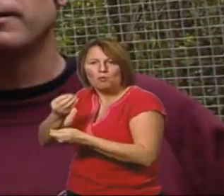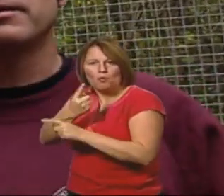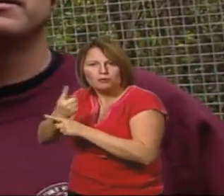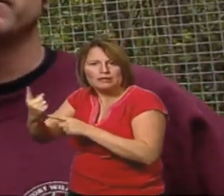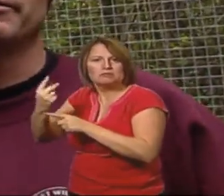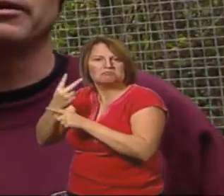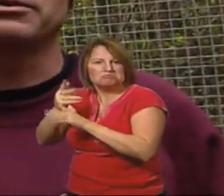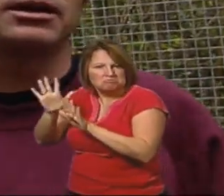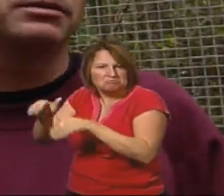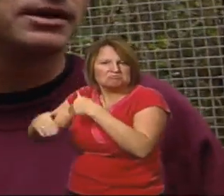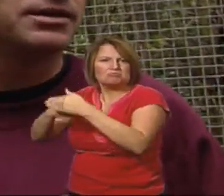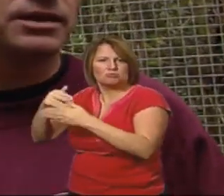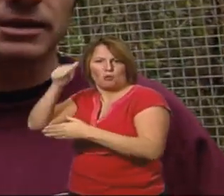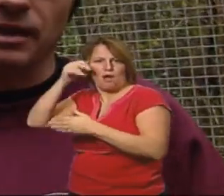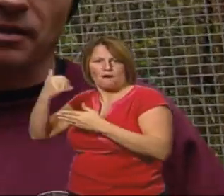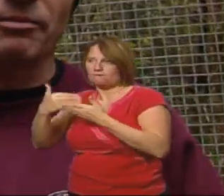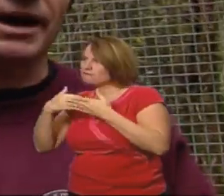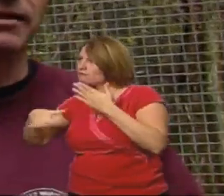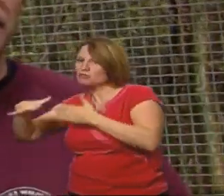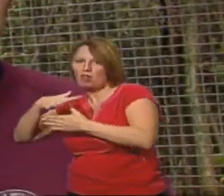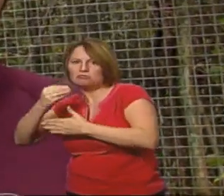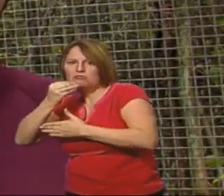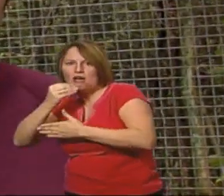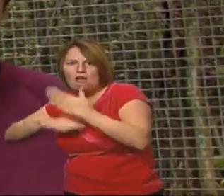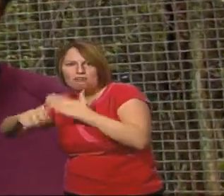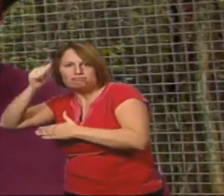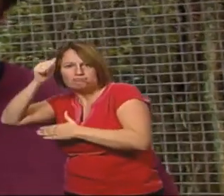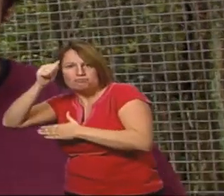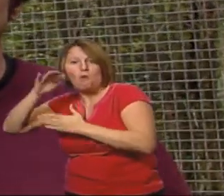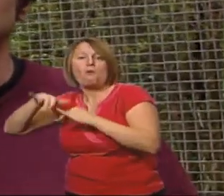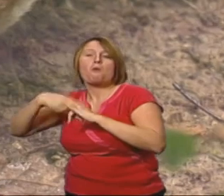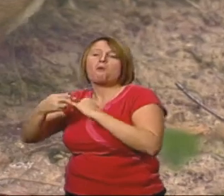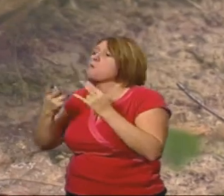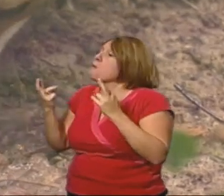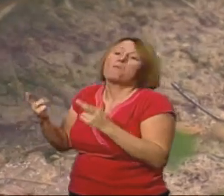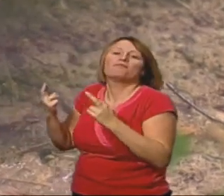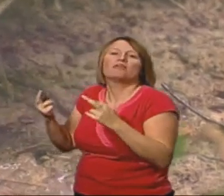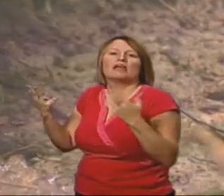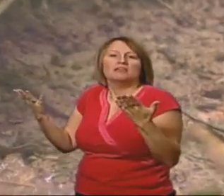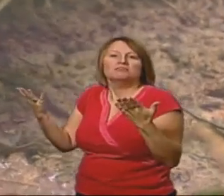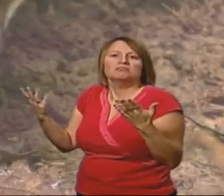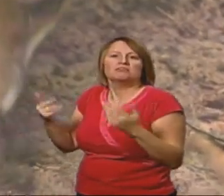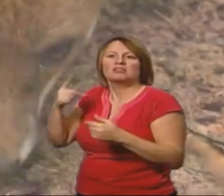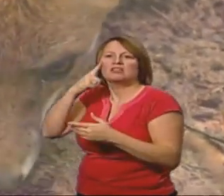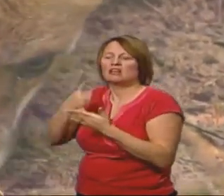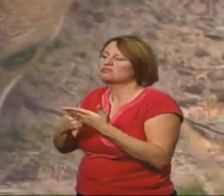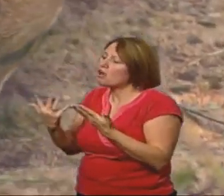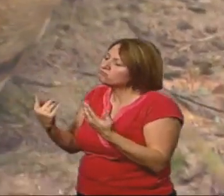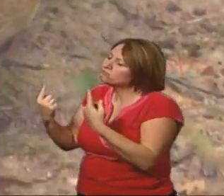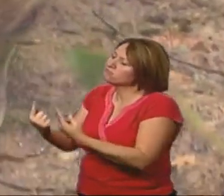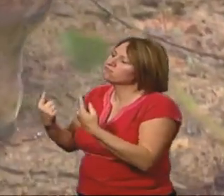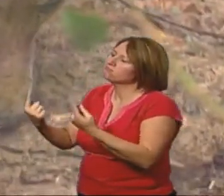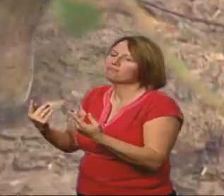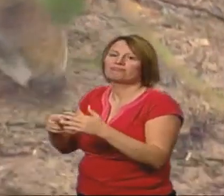fed for a week or so as they can come back. At least they know they've got some shelter without having to look for